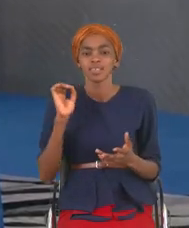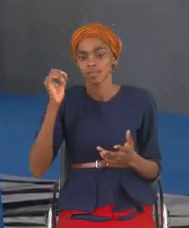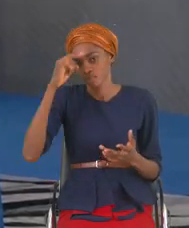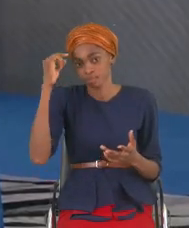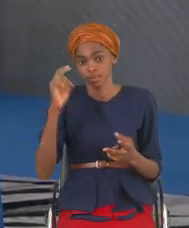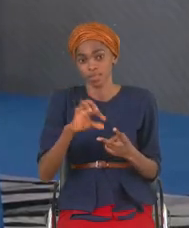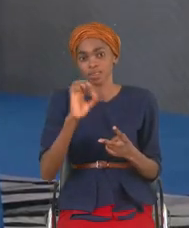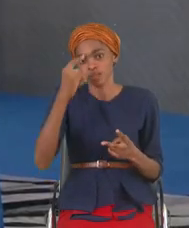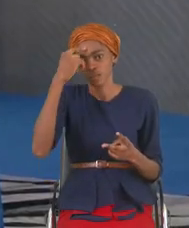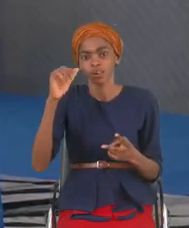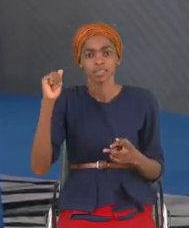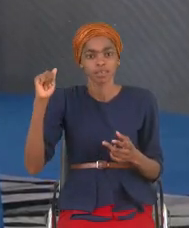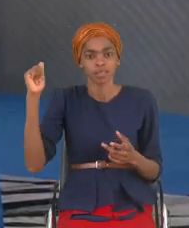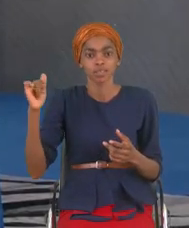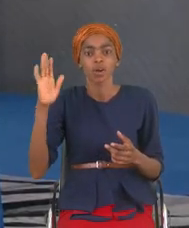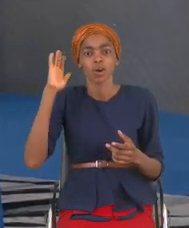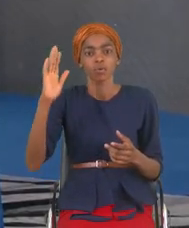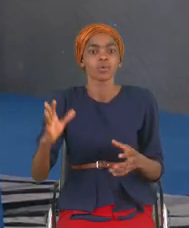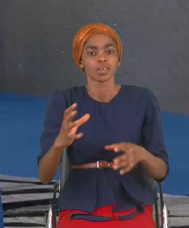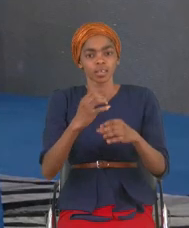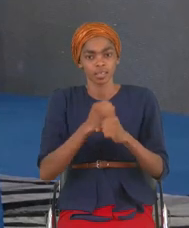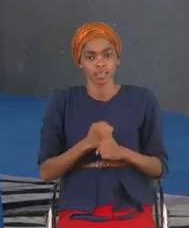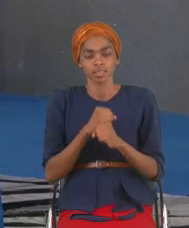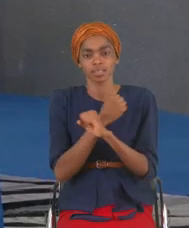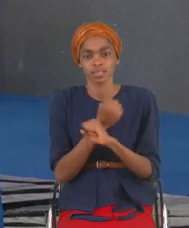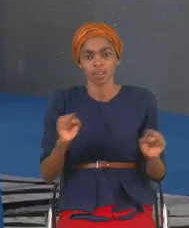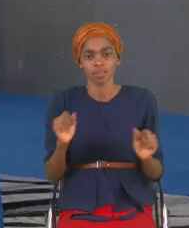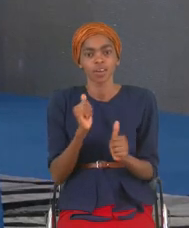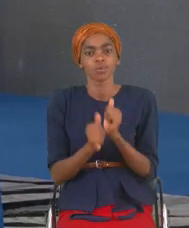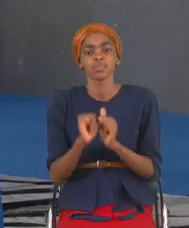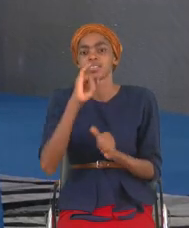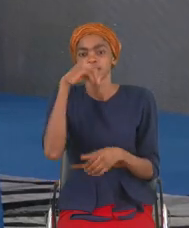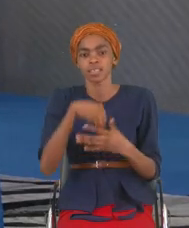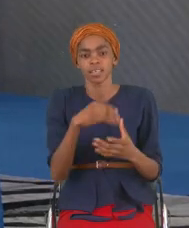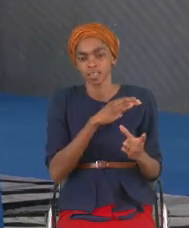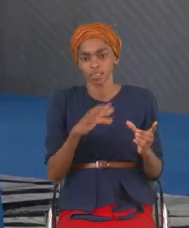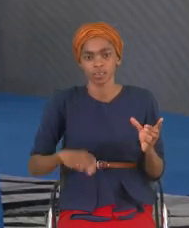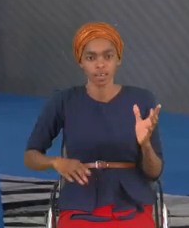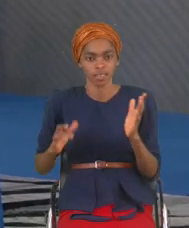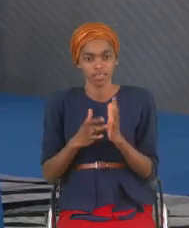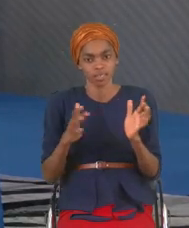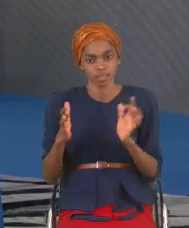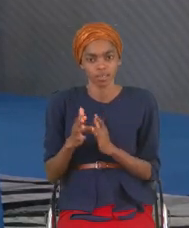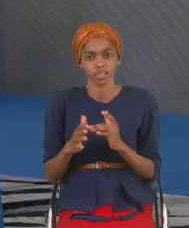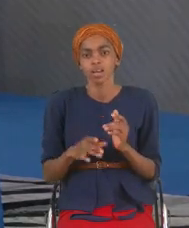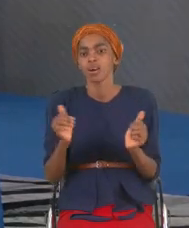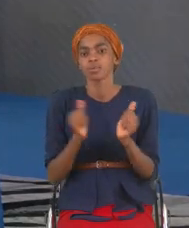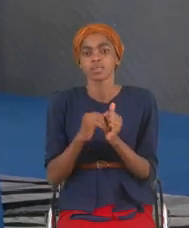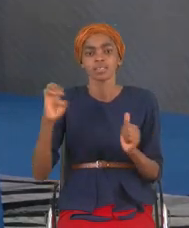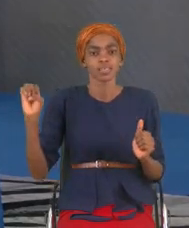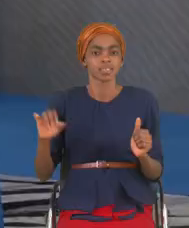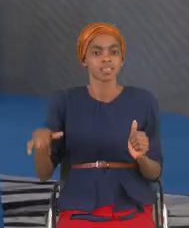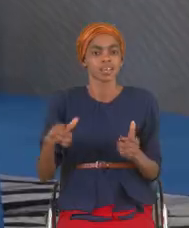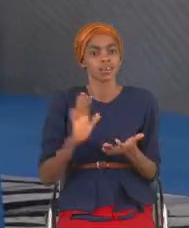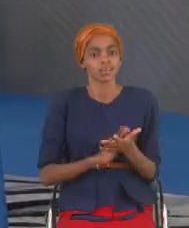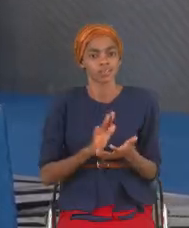also may obtain salvation which is in christ jesus with eternal glory